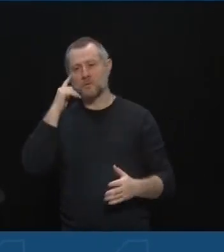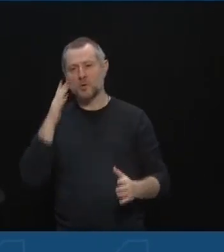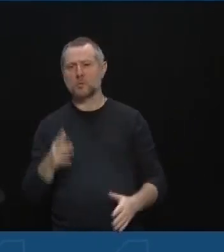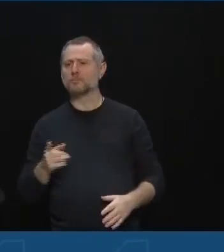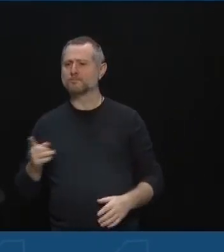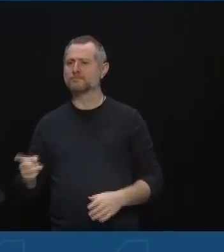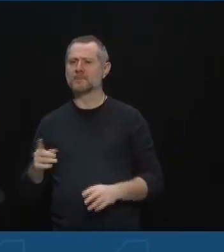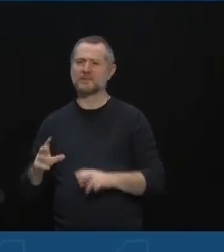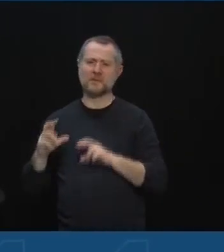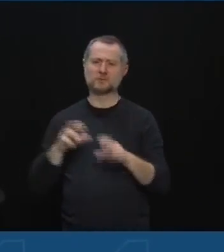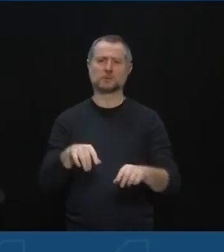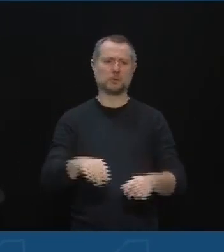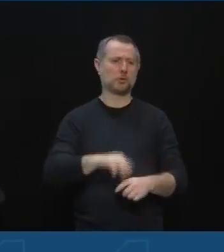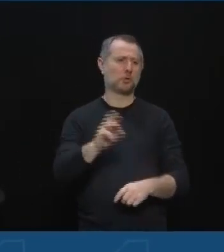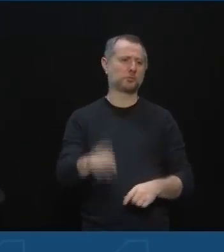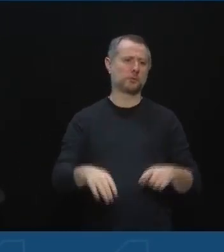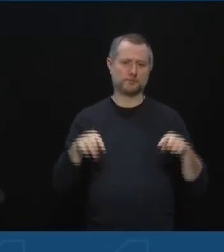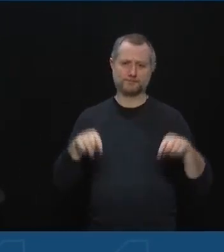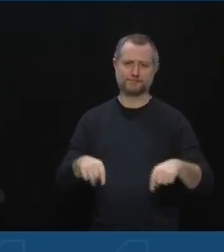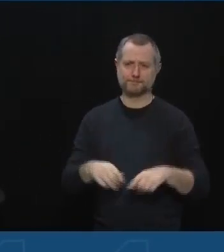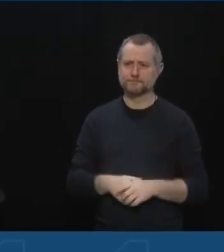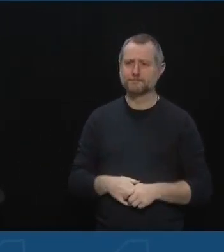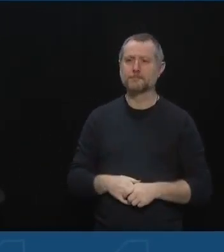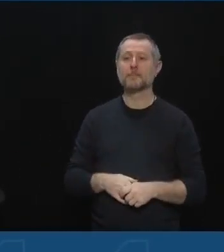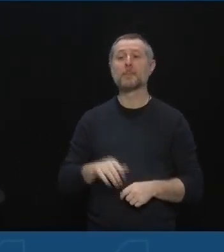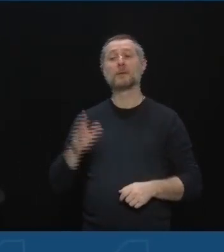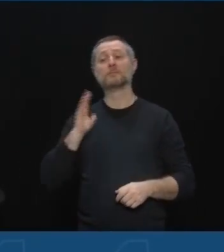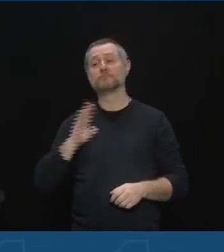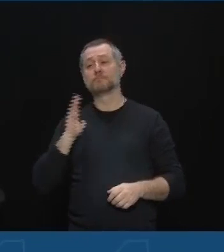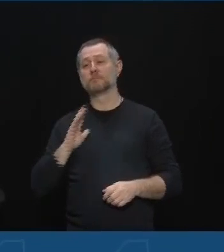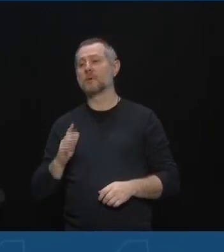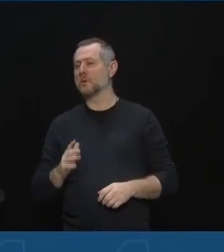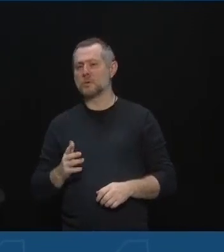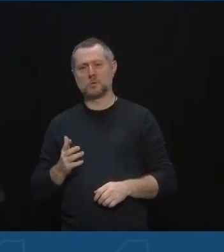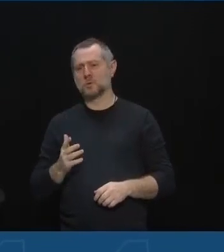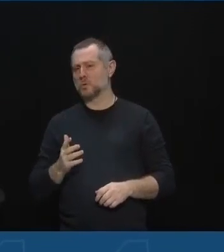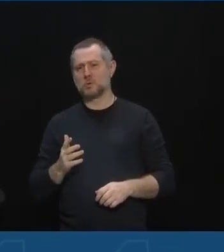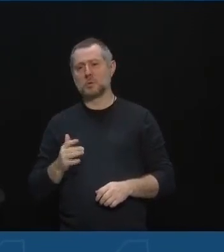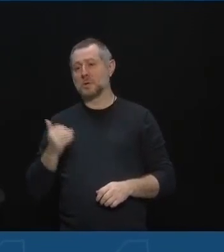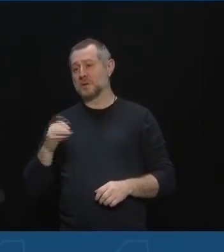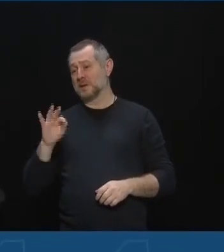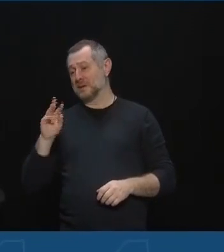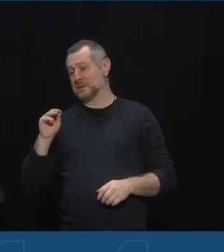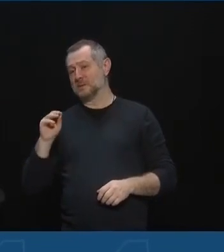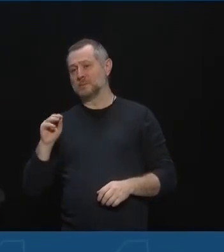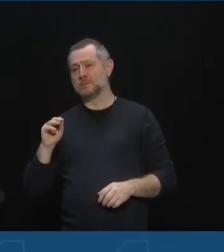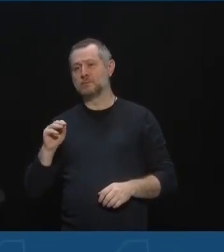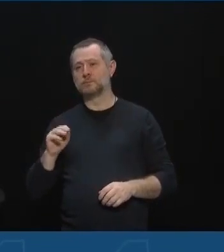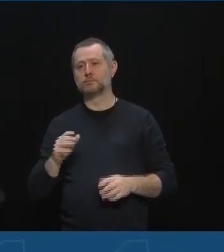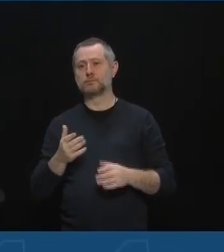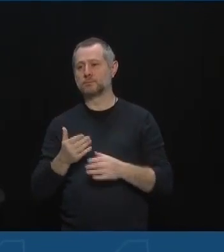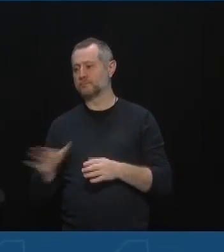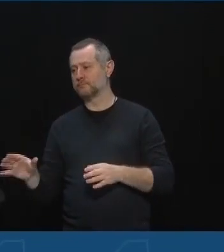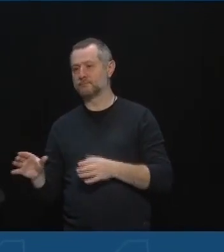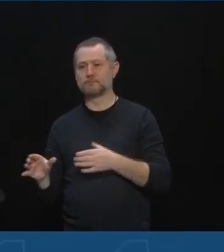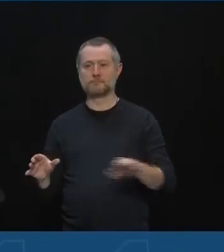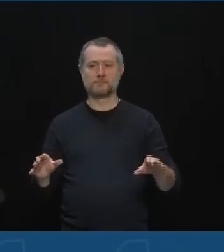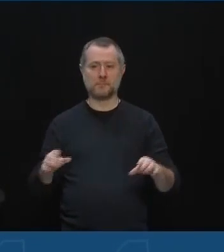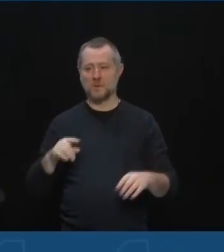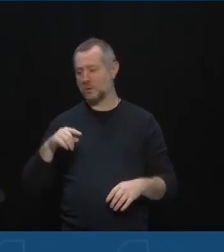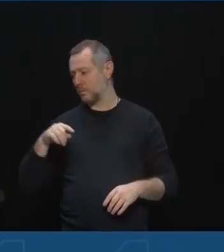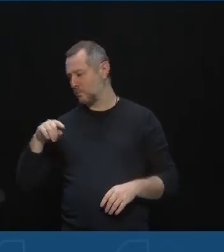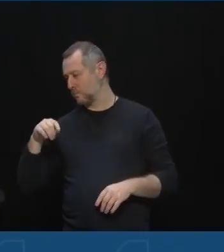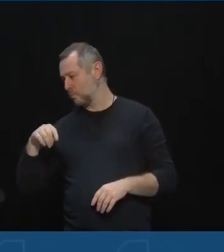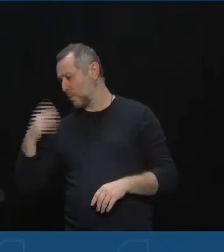Rochester's Interloop, which ripped apart minority and immigrant neighborhoods back in the 1960s. This $100 million that the governor